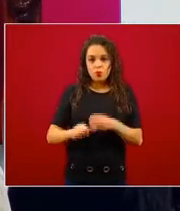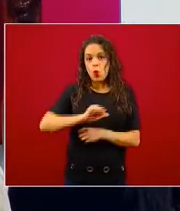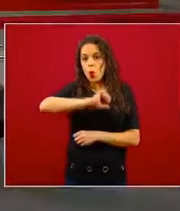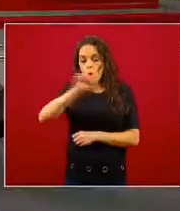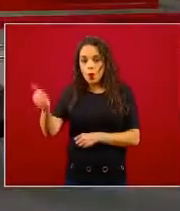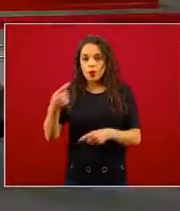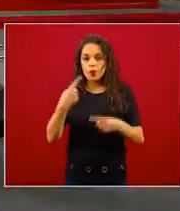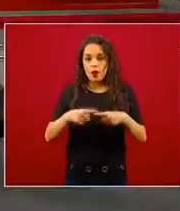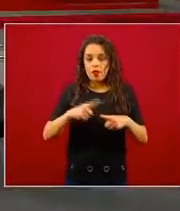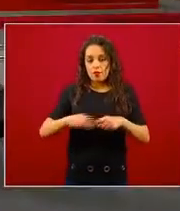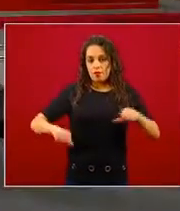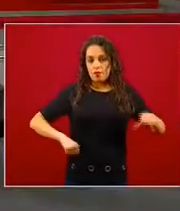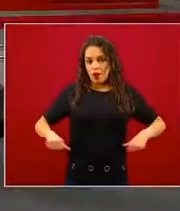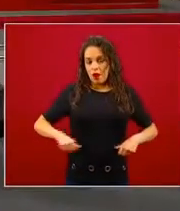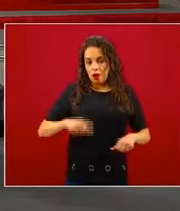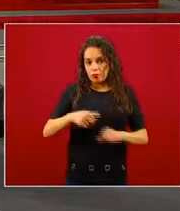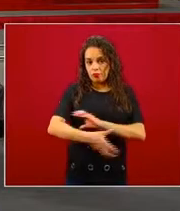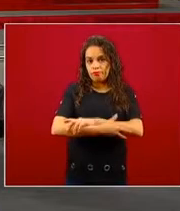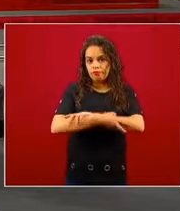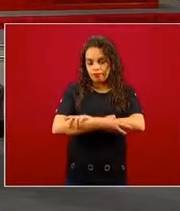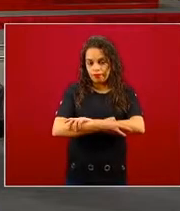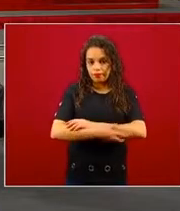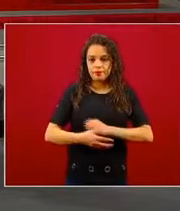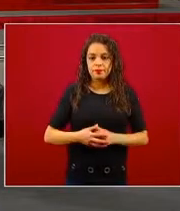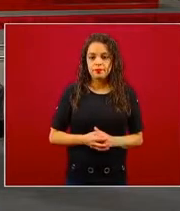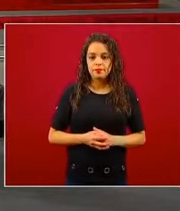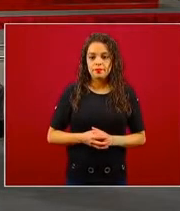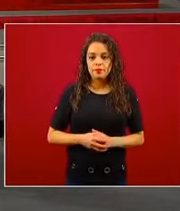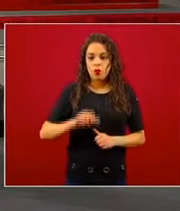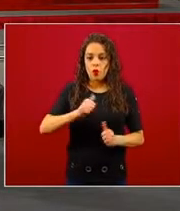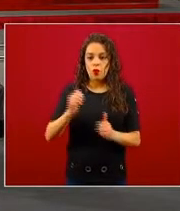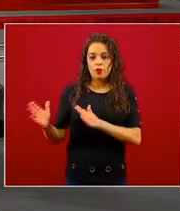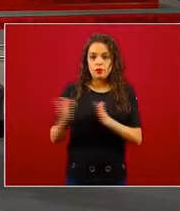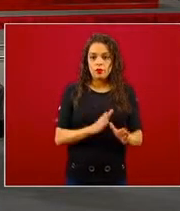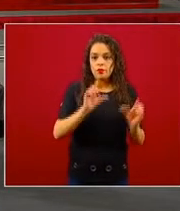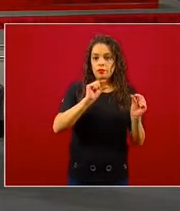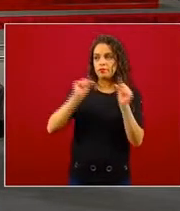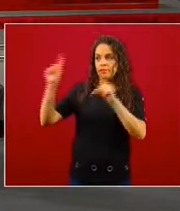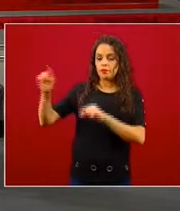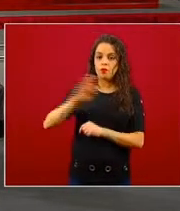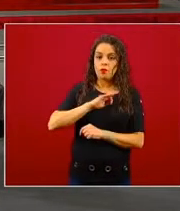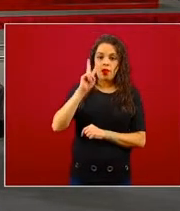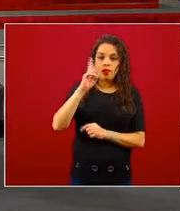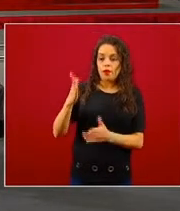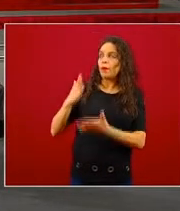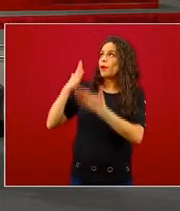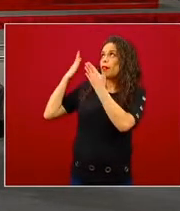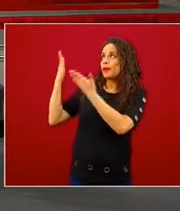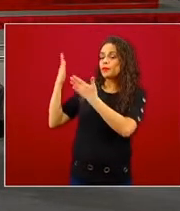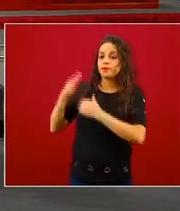but it also trickles down into other actions.